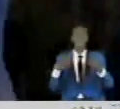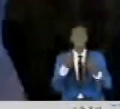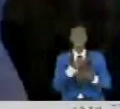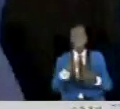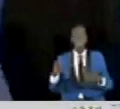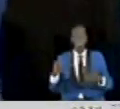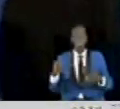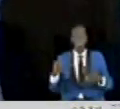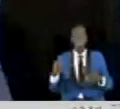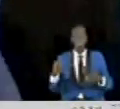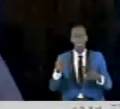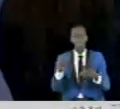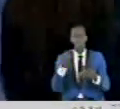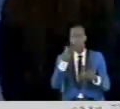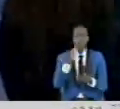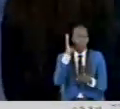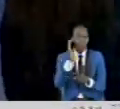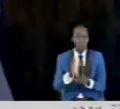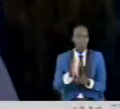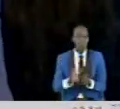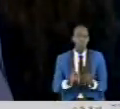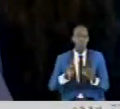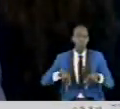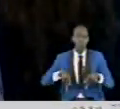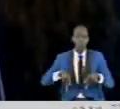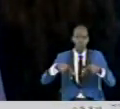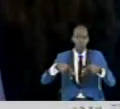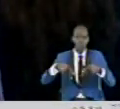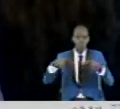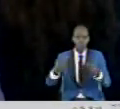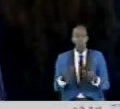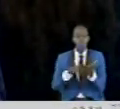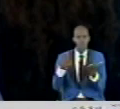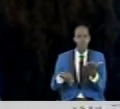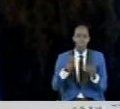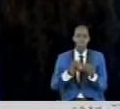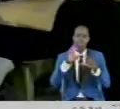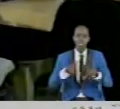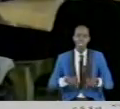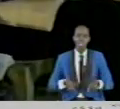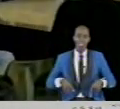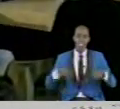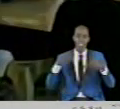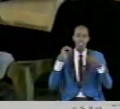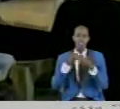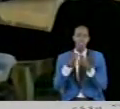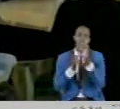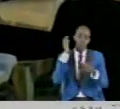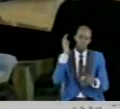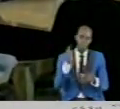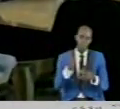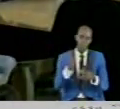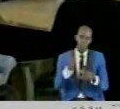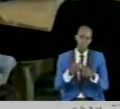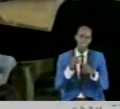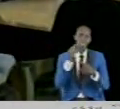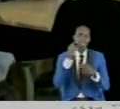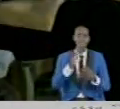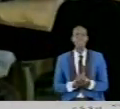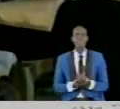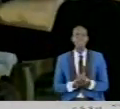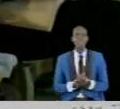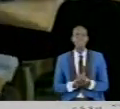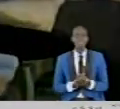will produce result in your life in Jesus name number